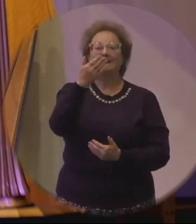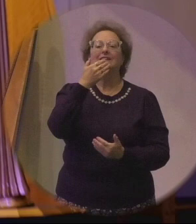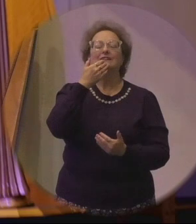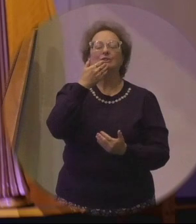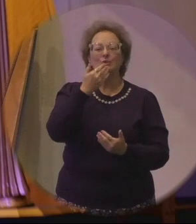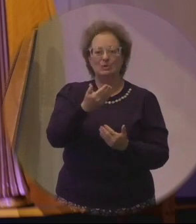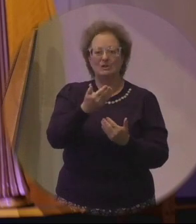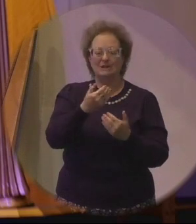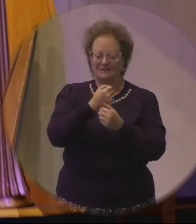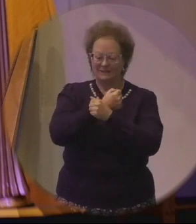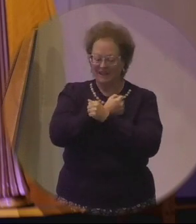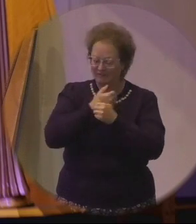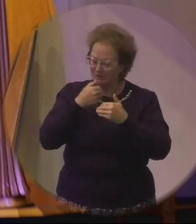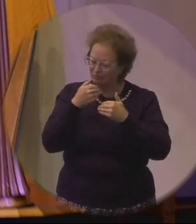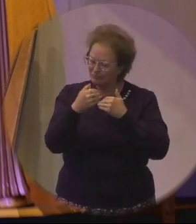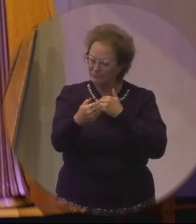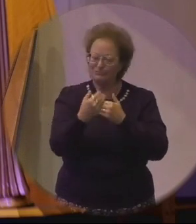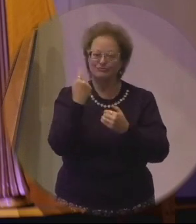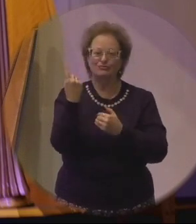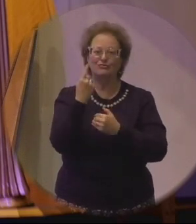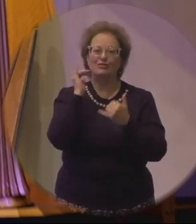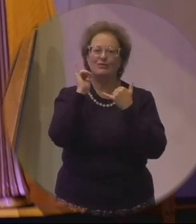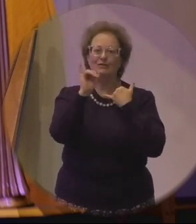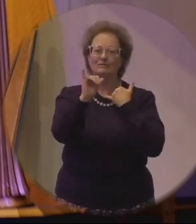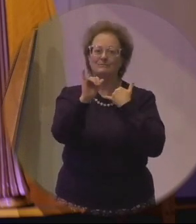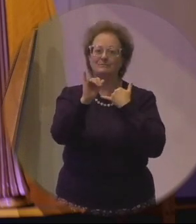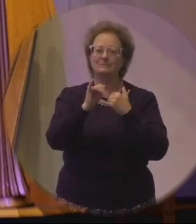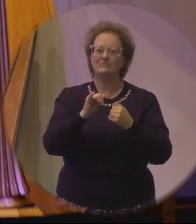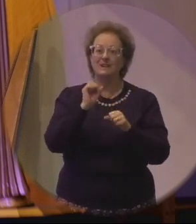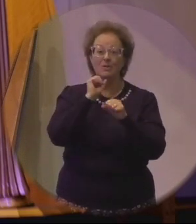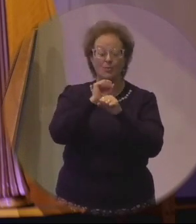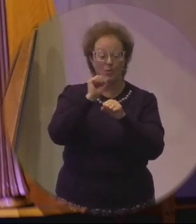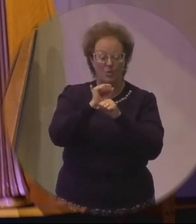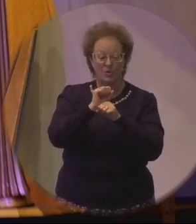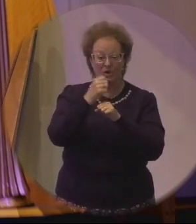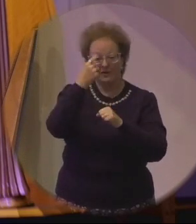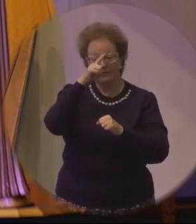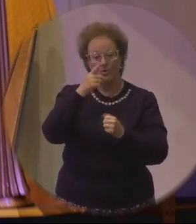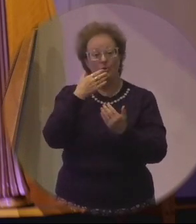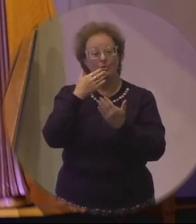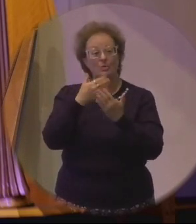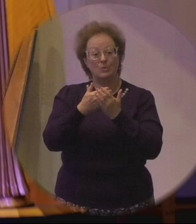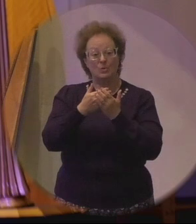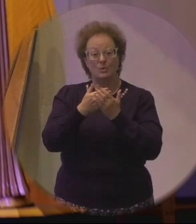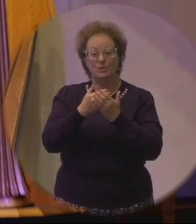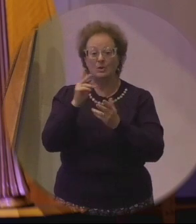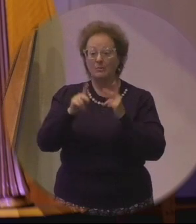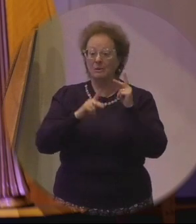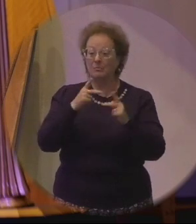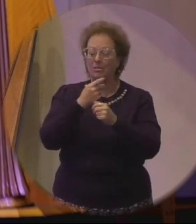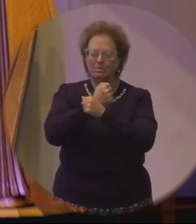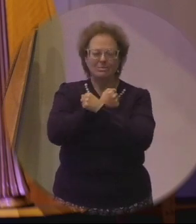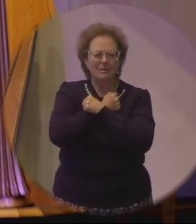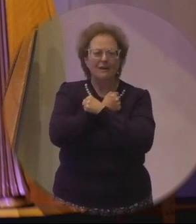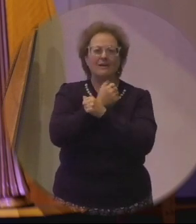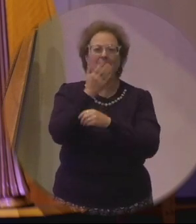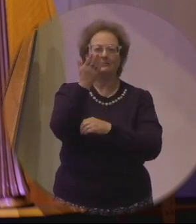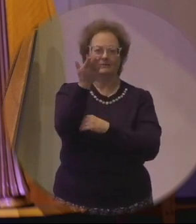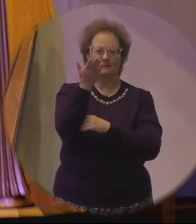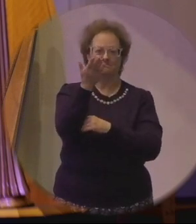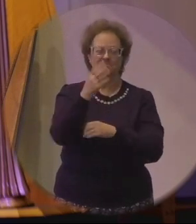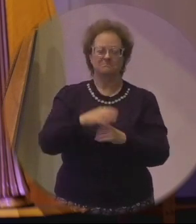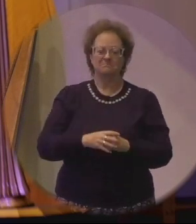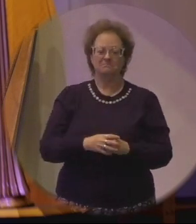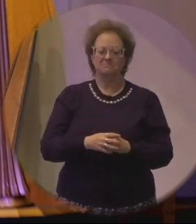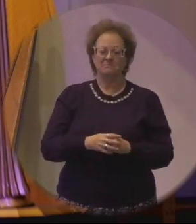endures forever. Not only that, he promises that in all things he's going to work for the good of those who love him. And as we look